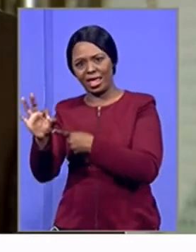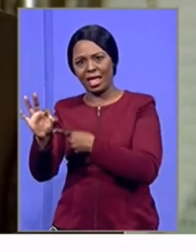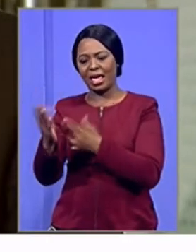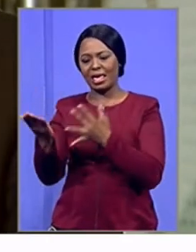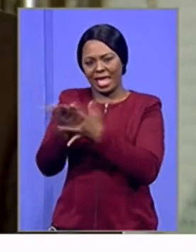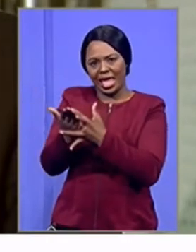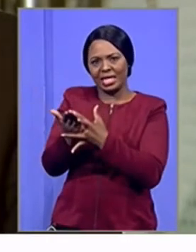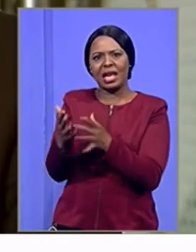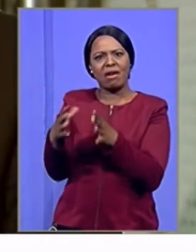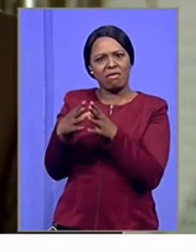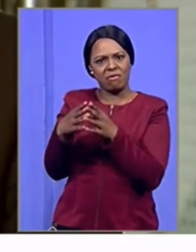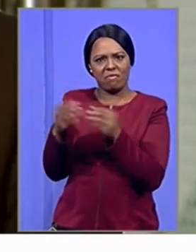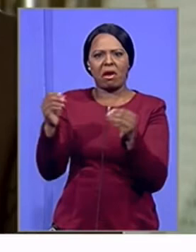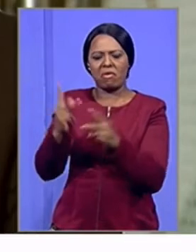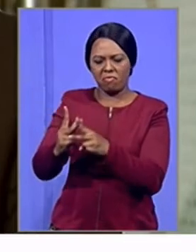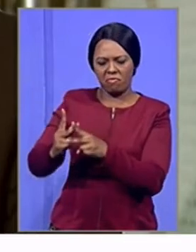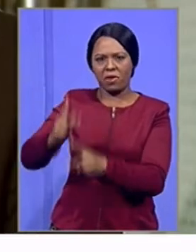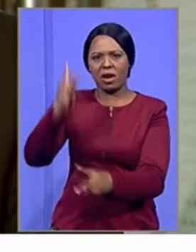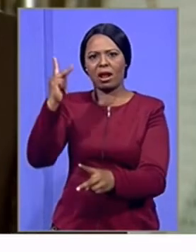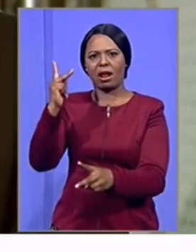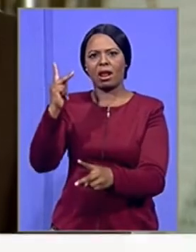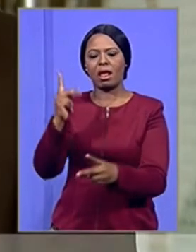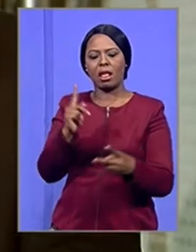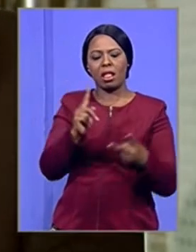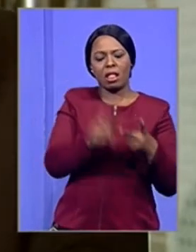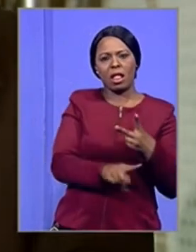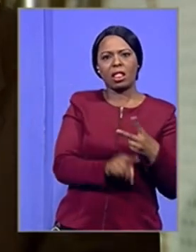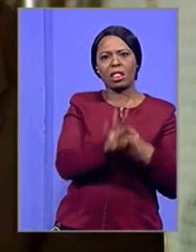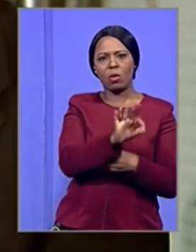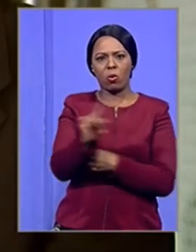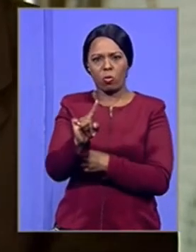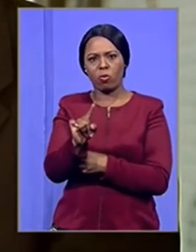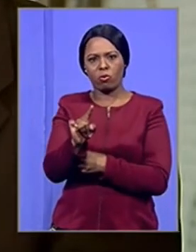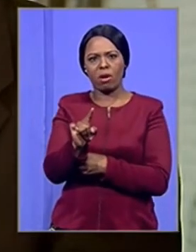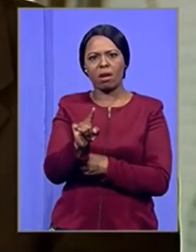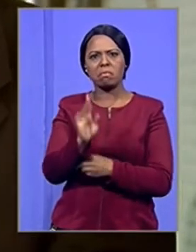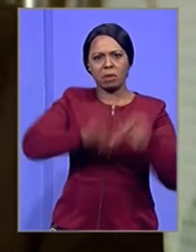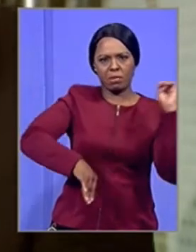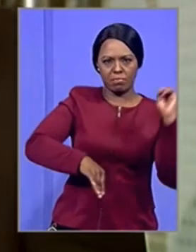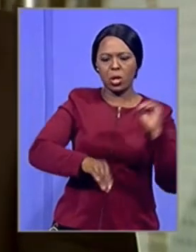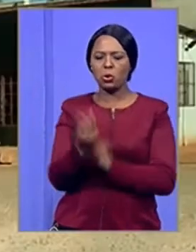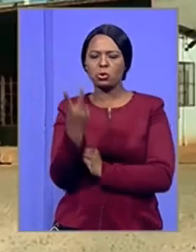finalized with 31 convictions and 2